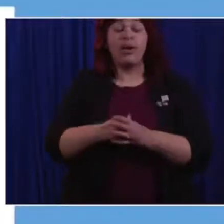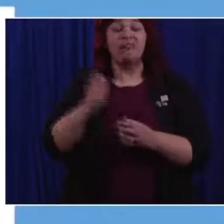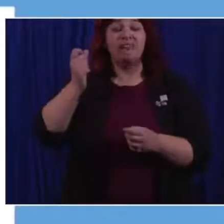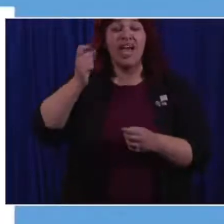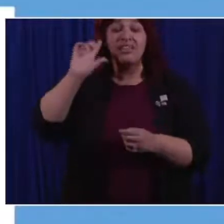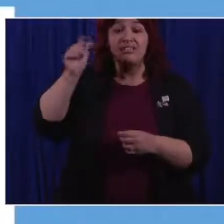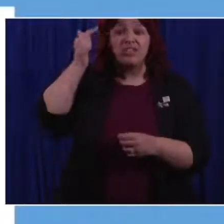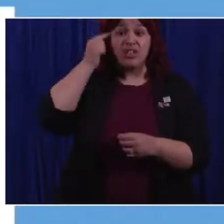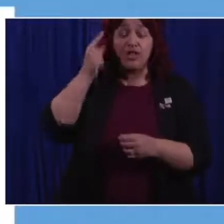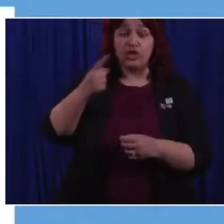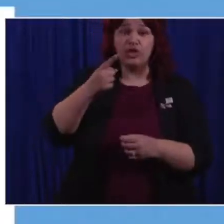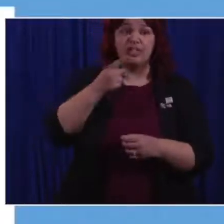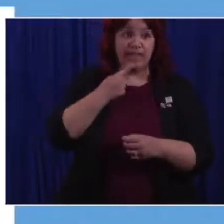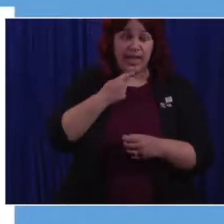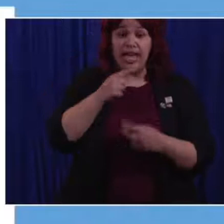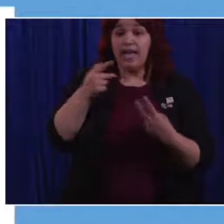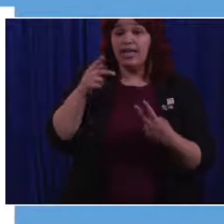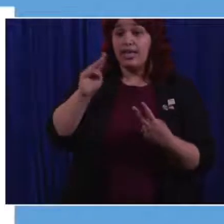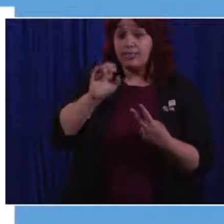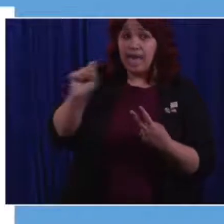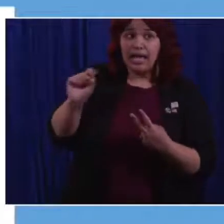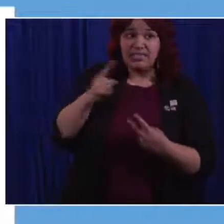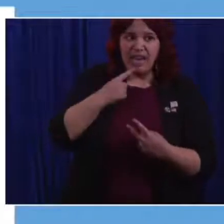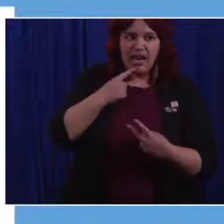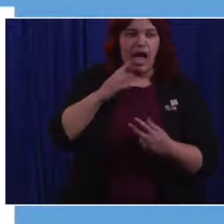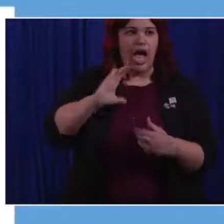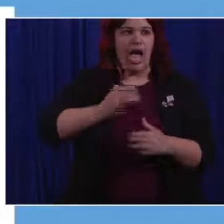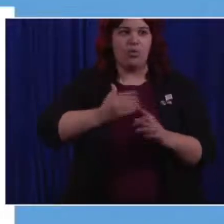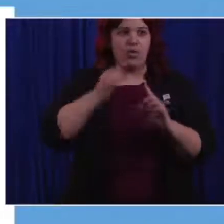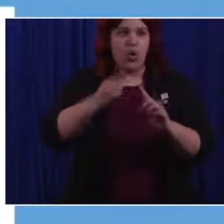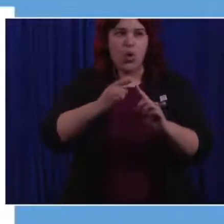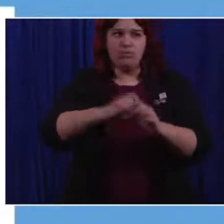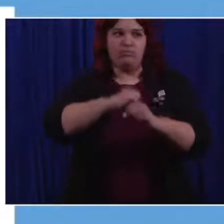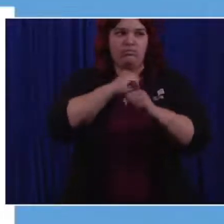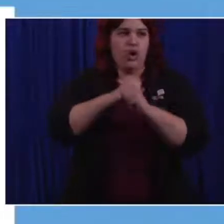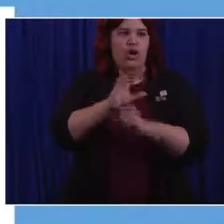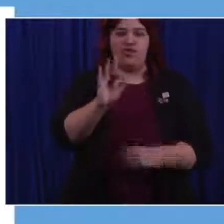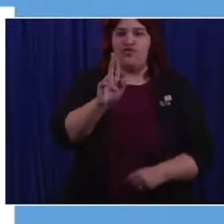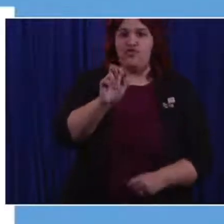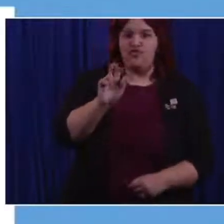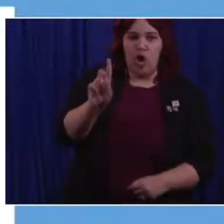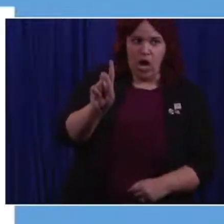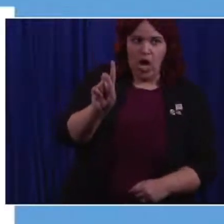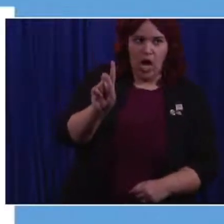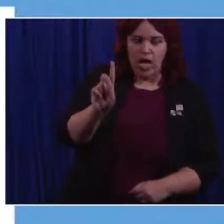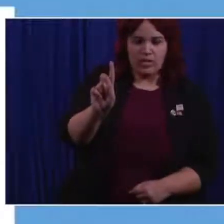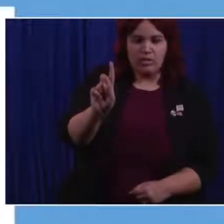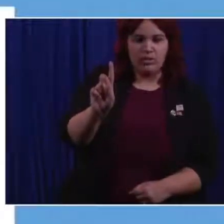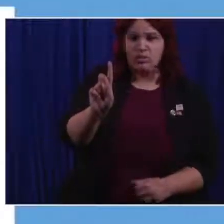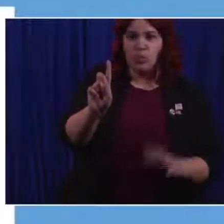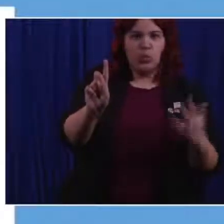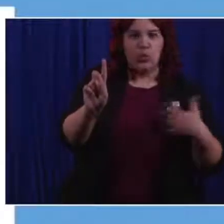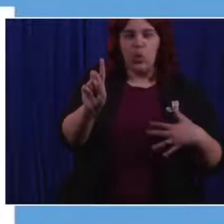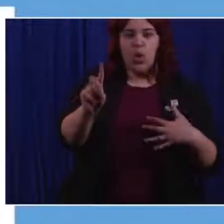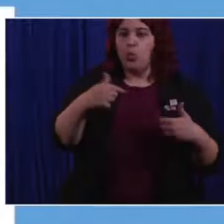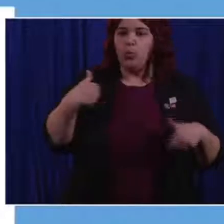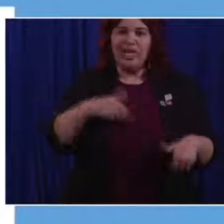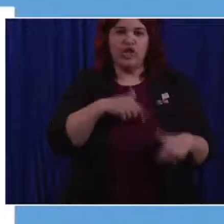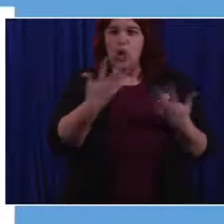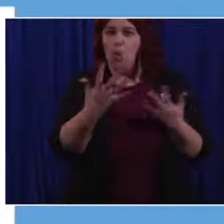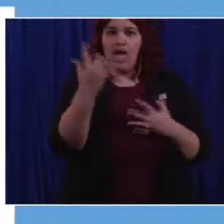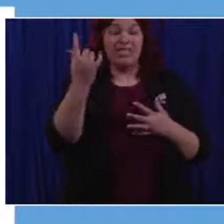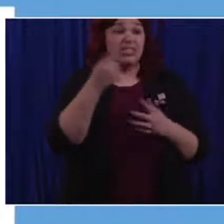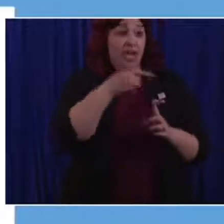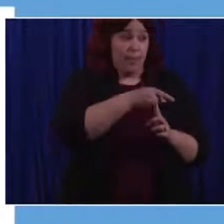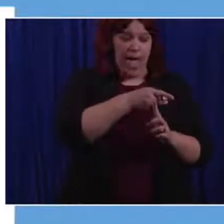and as Matt has mentioned, fraud prevention, locking the doors, really making sure that we have the most effective claims